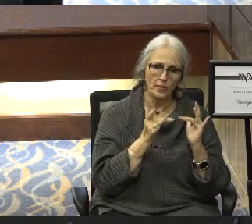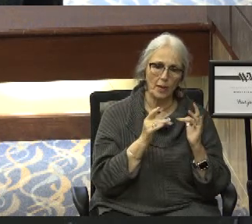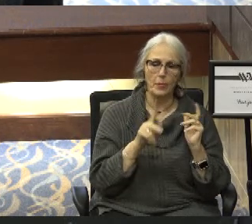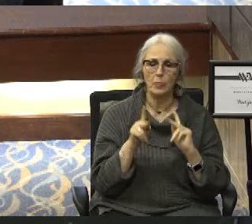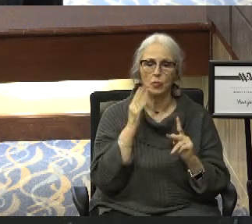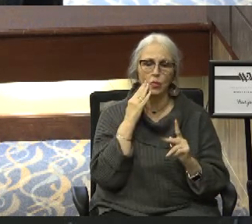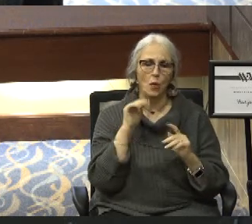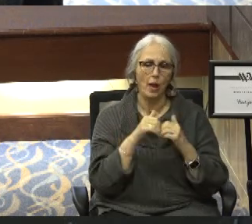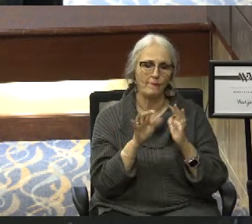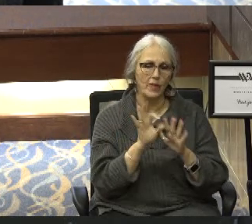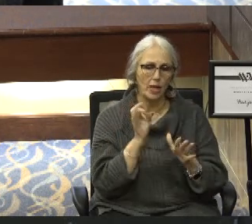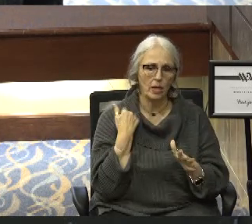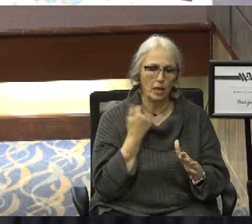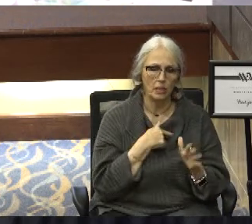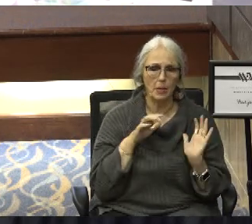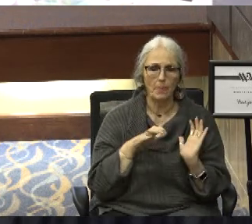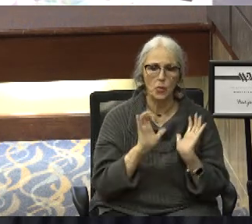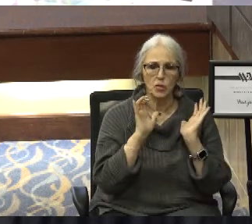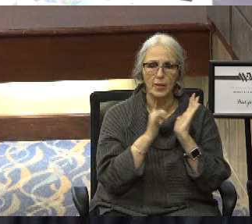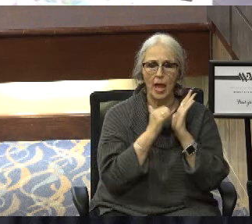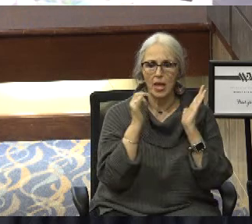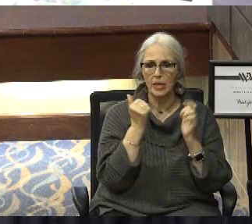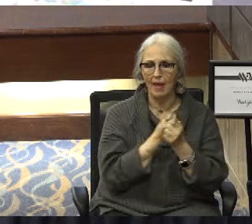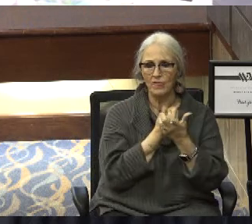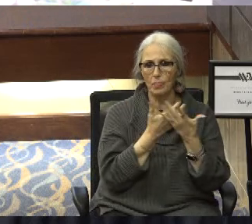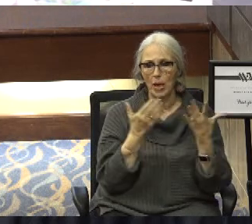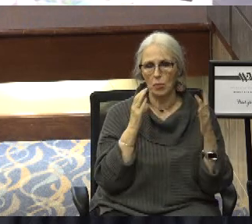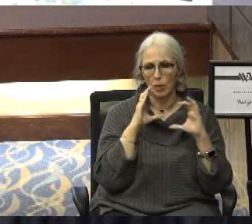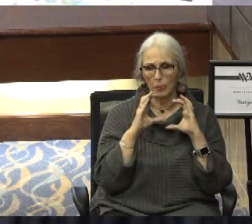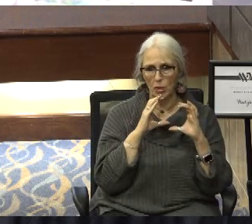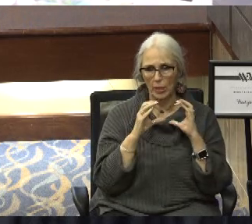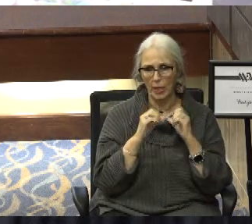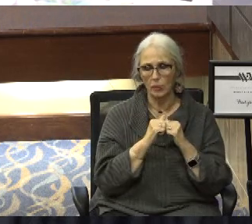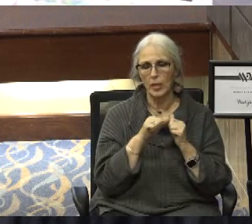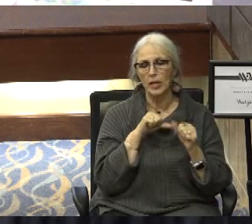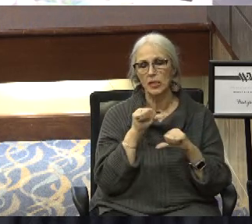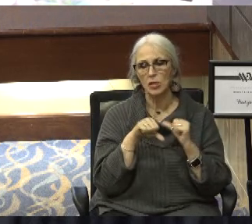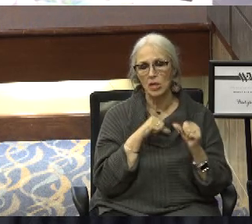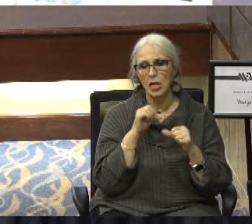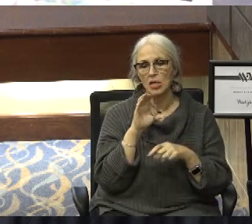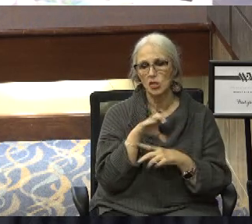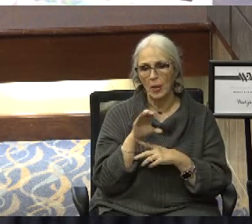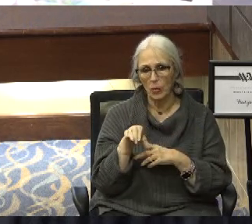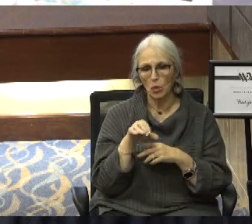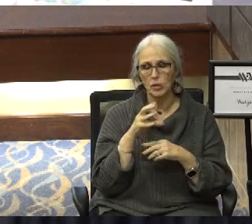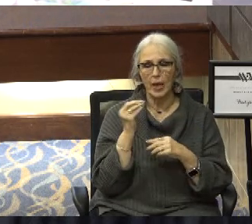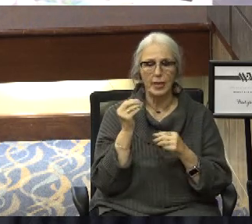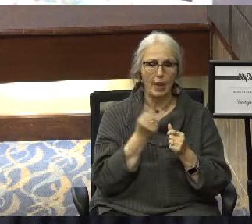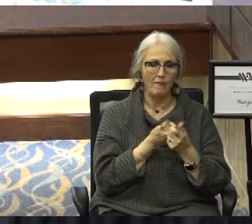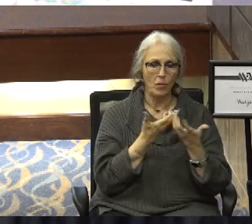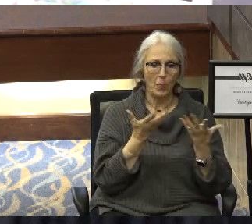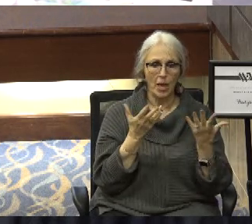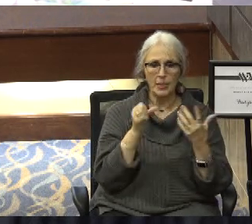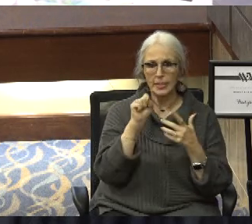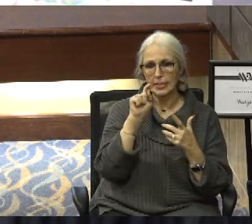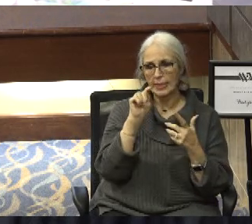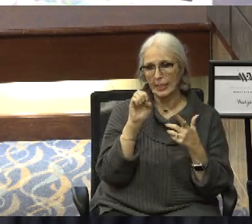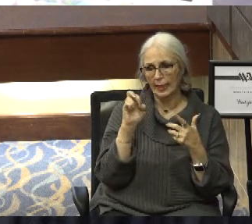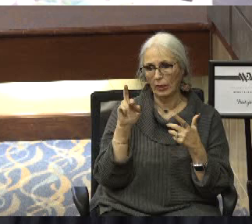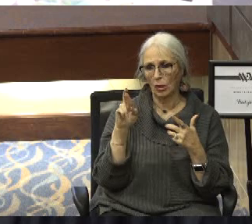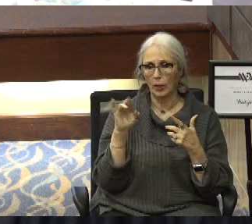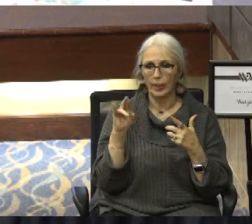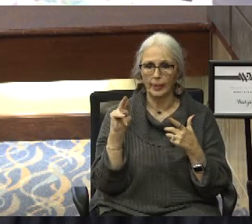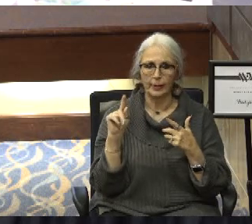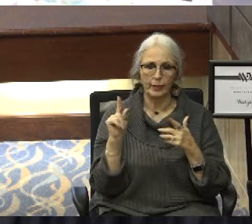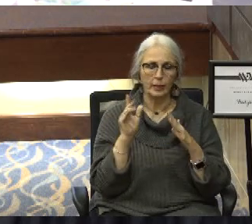be pushing that out to everyone we communicate, the neighborhood associations, the chambers, everyone on the steering committee, and everyone on our